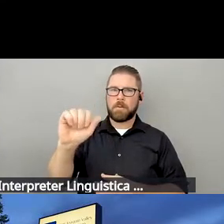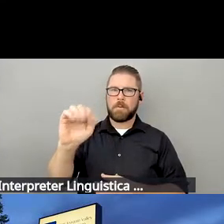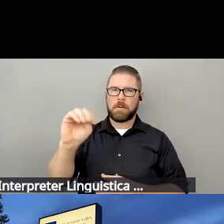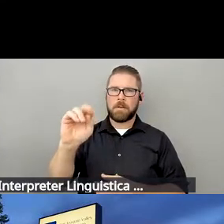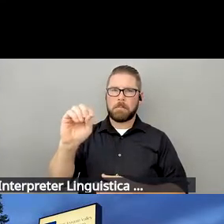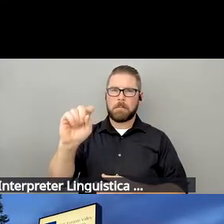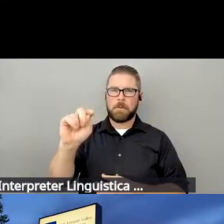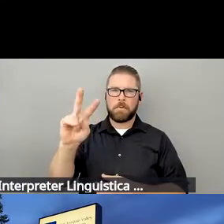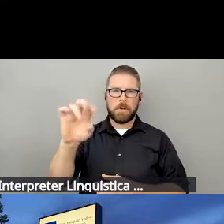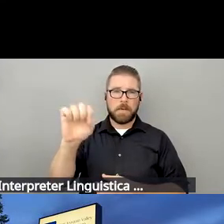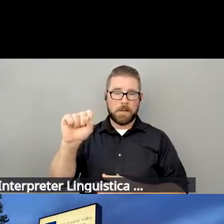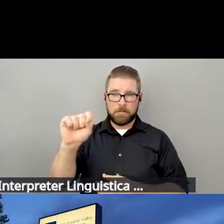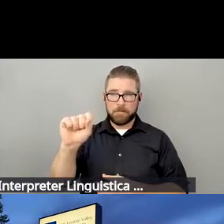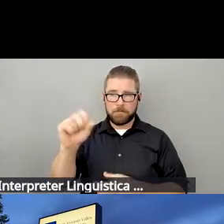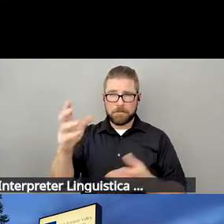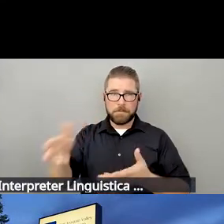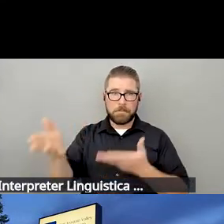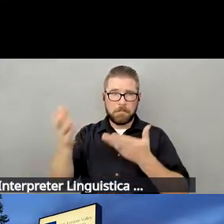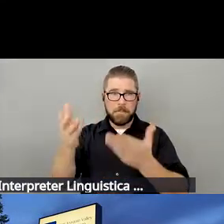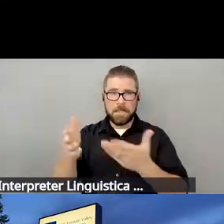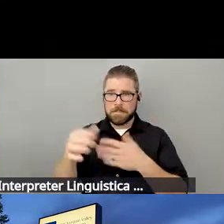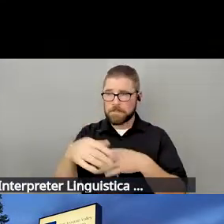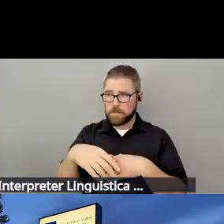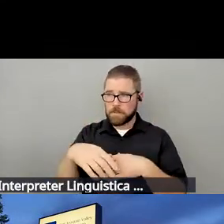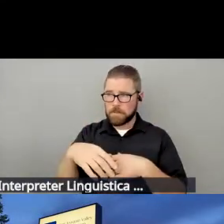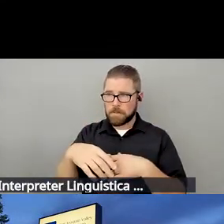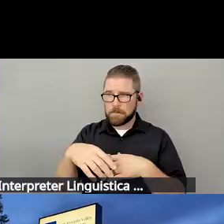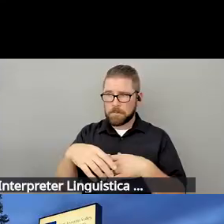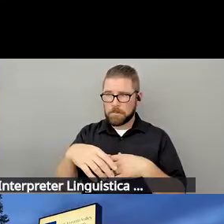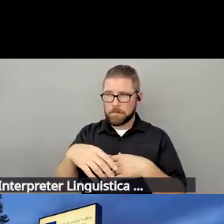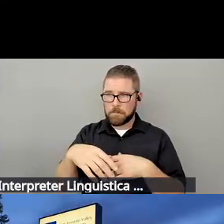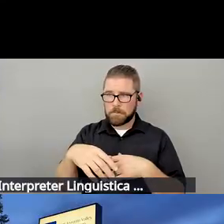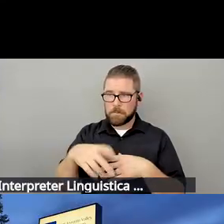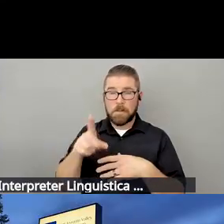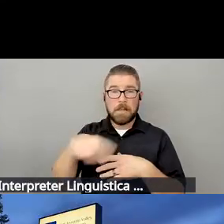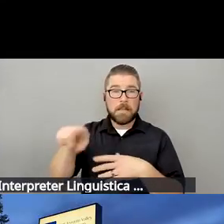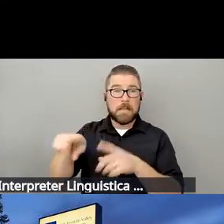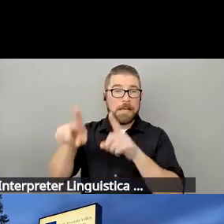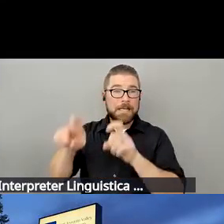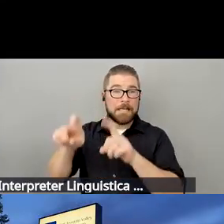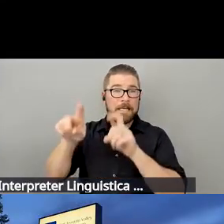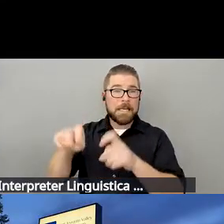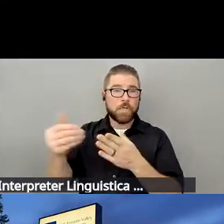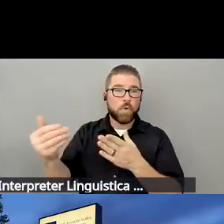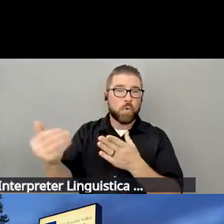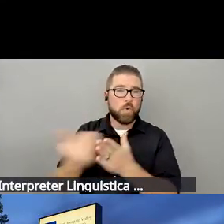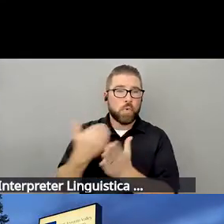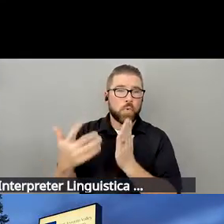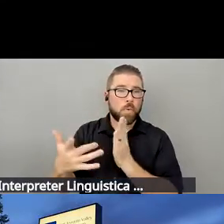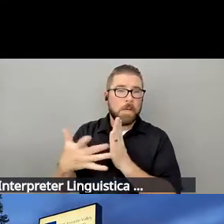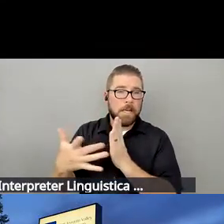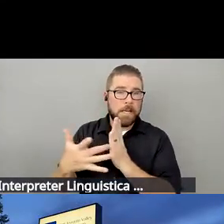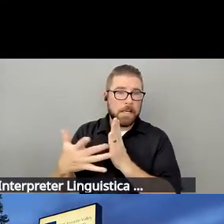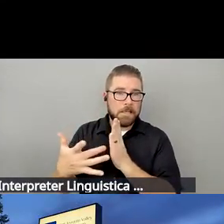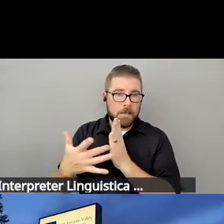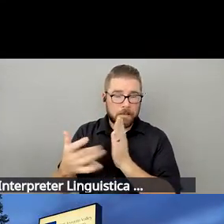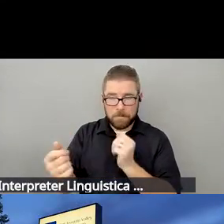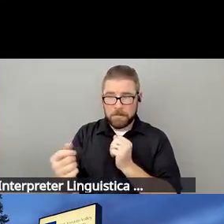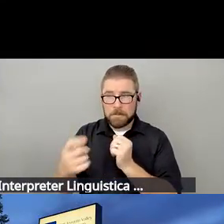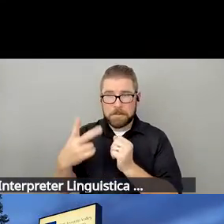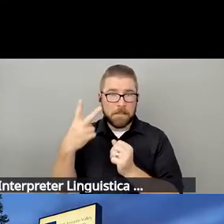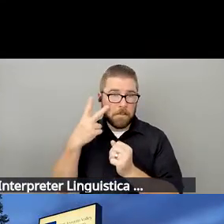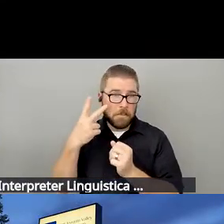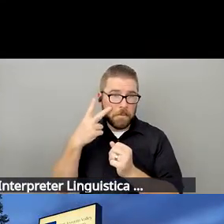or where they're kind of at right now is they are testing out a new technology to see whether or not it fits for